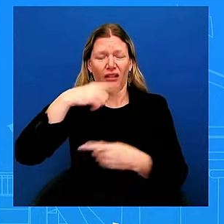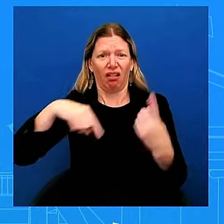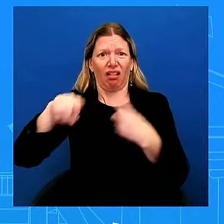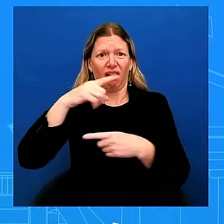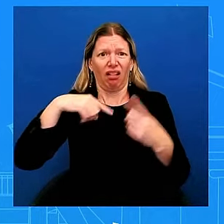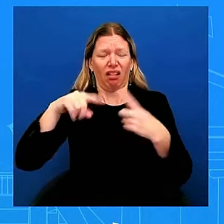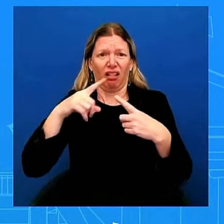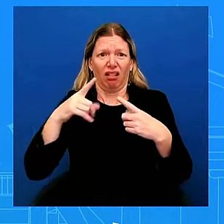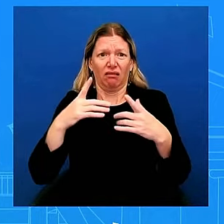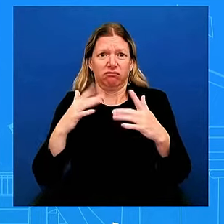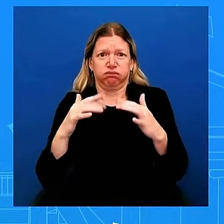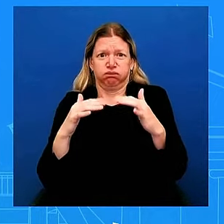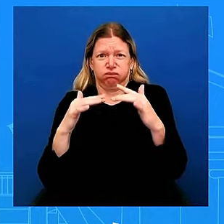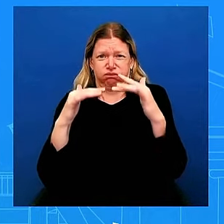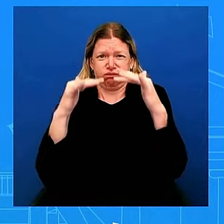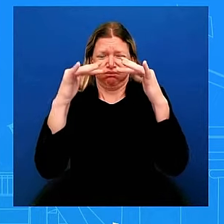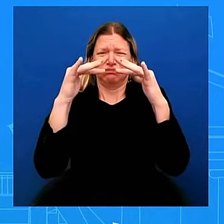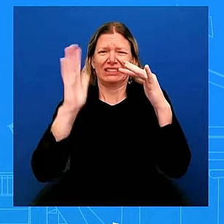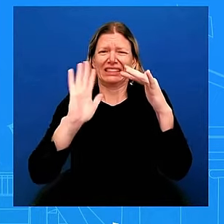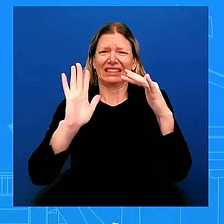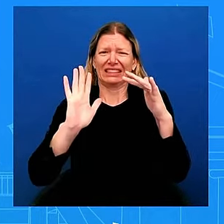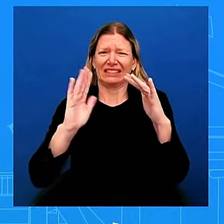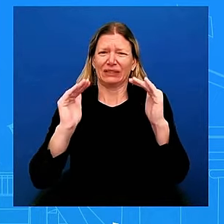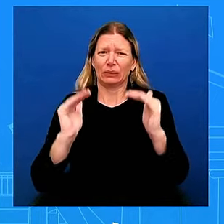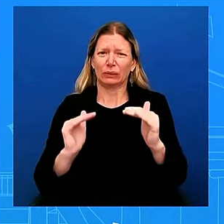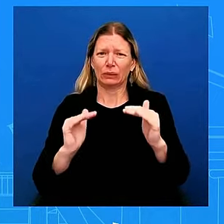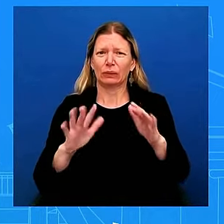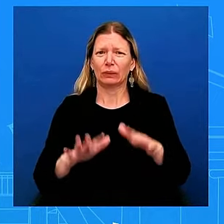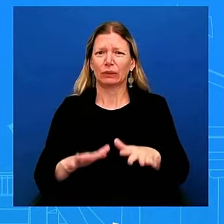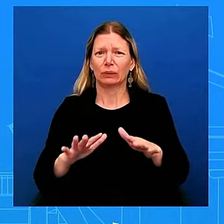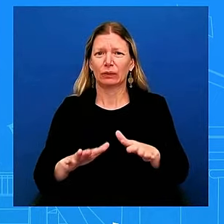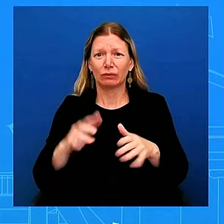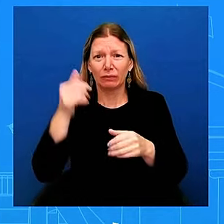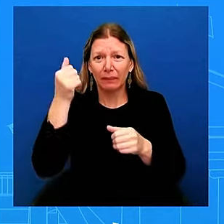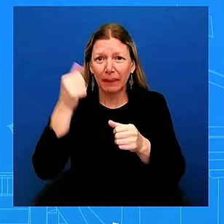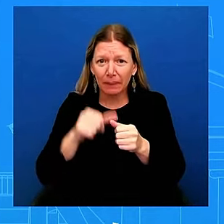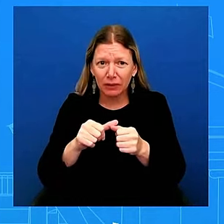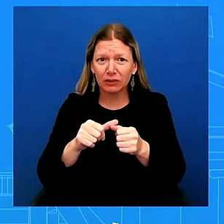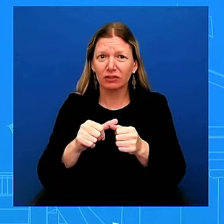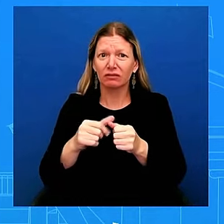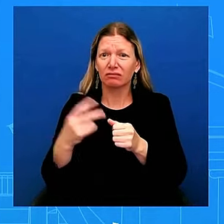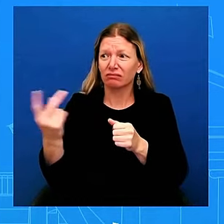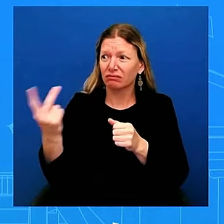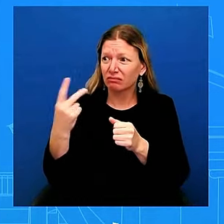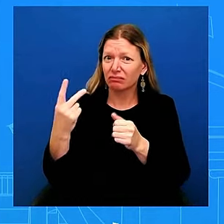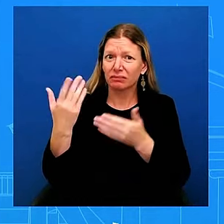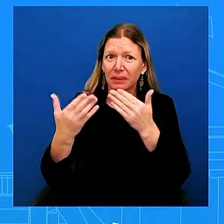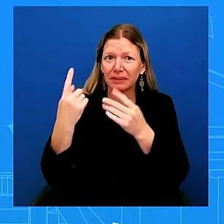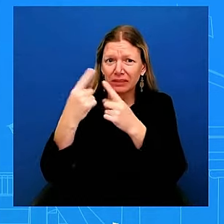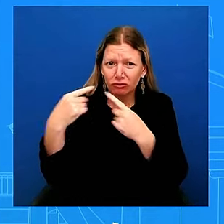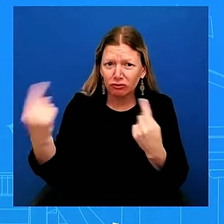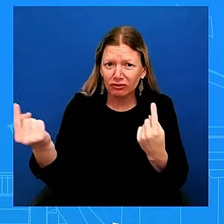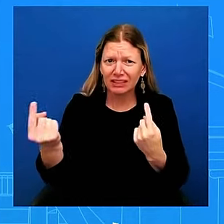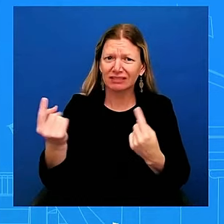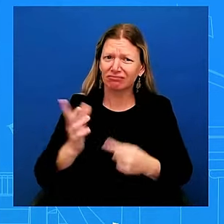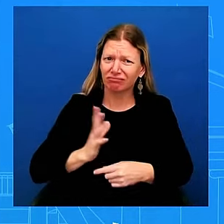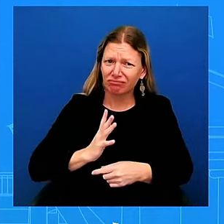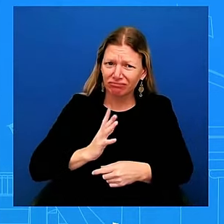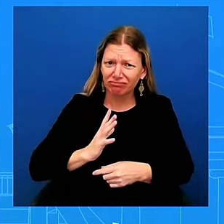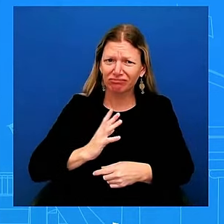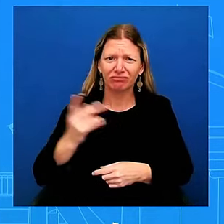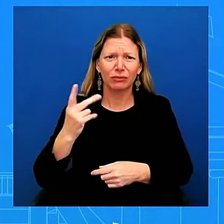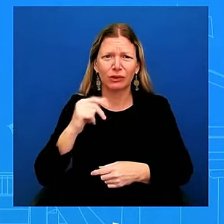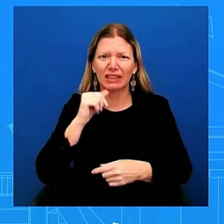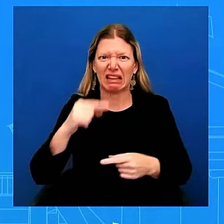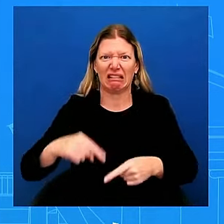enemies. We are fellow Americans, and we must stand together. We must stand together in the